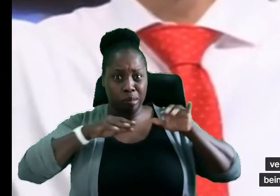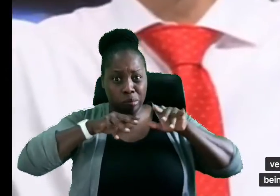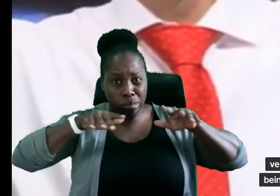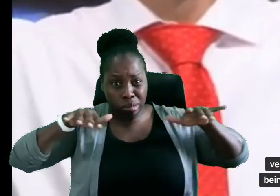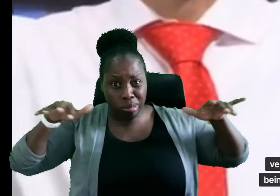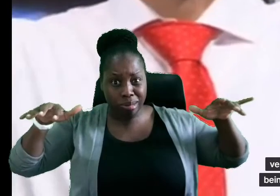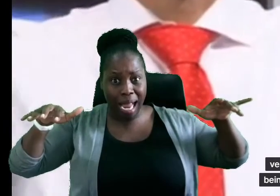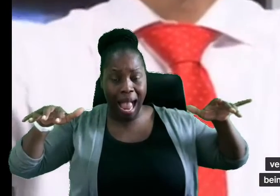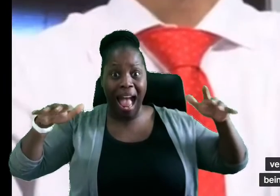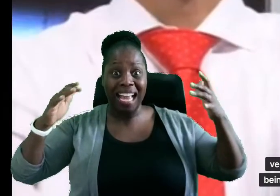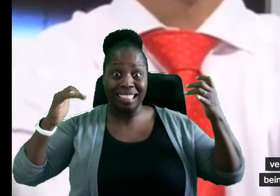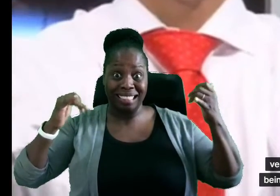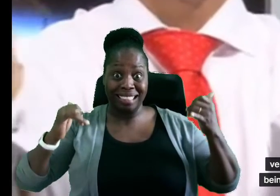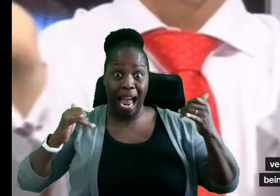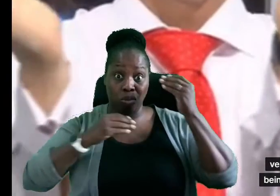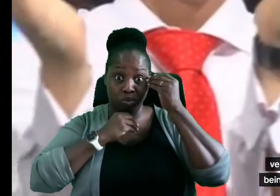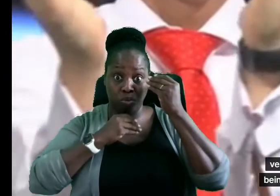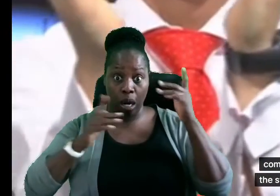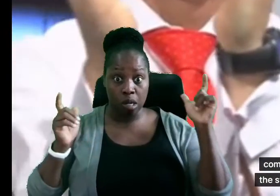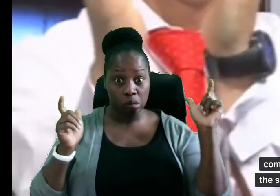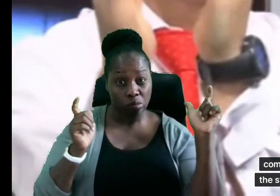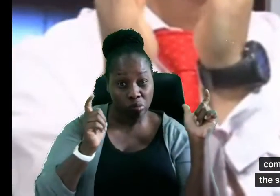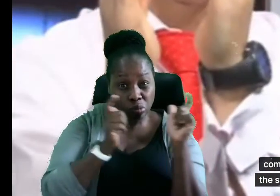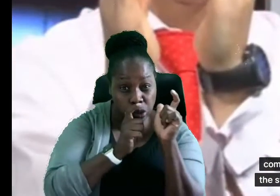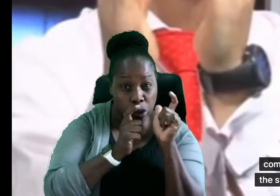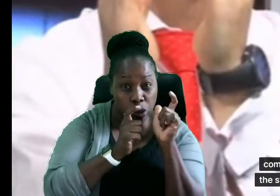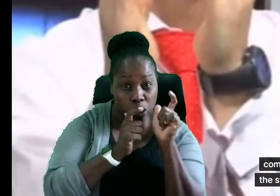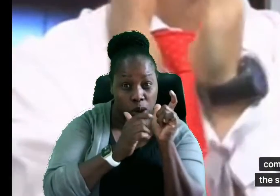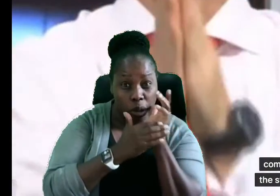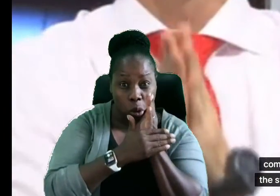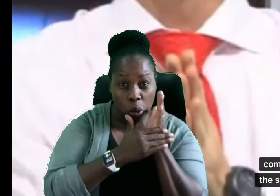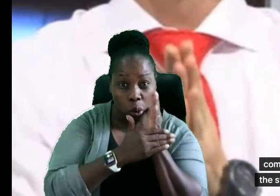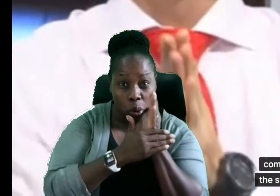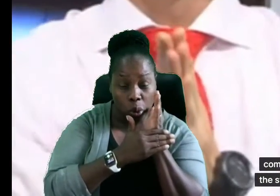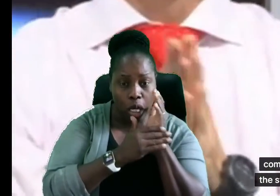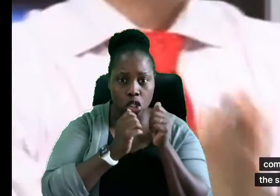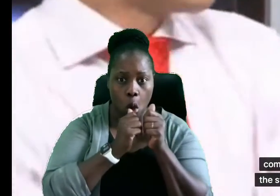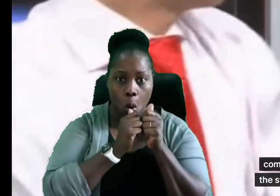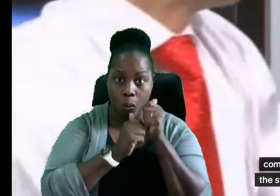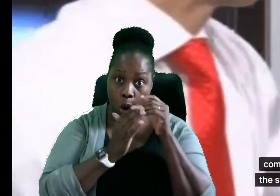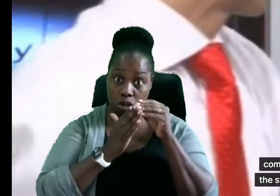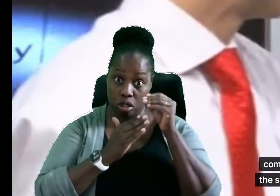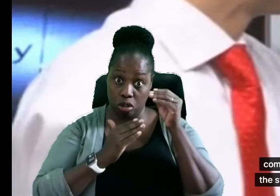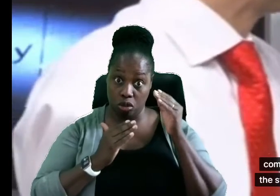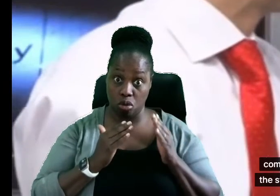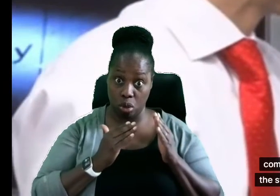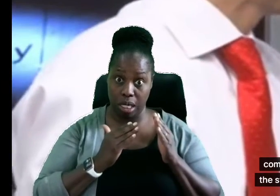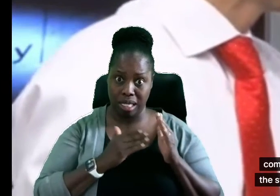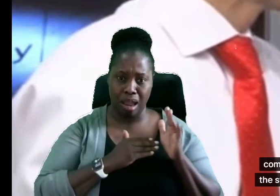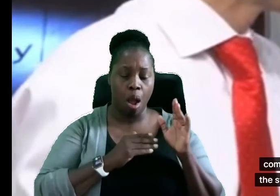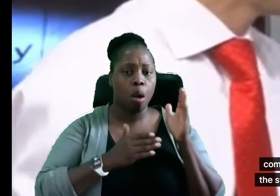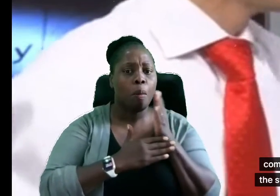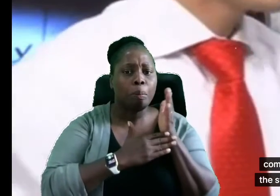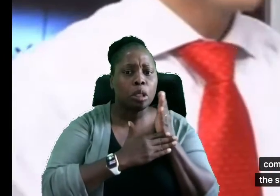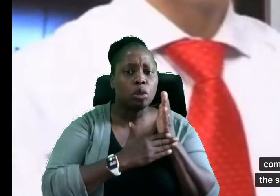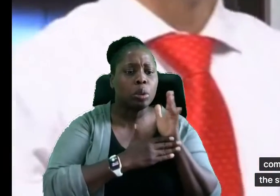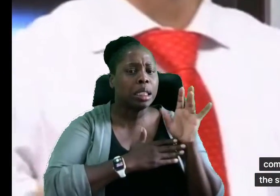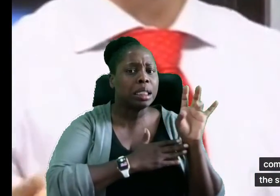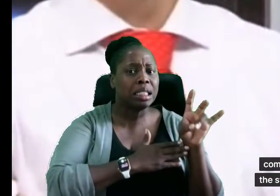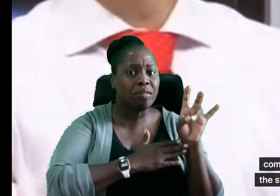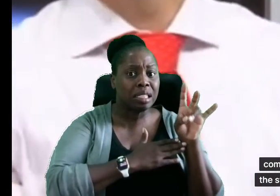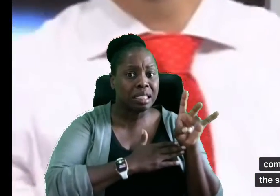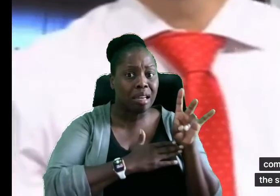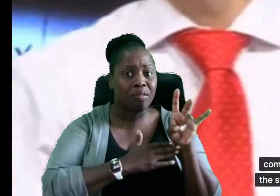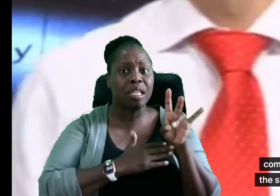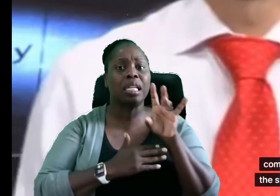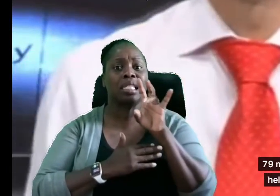out, this data is very compact. Now, in this case, a majority of the students scored